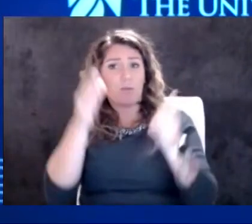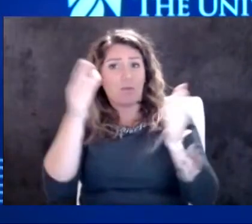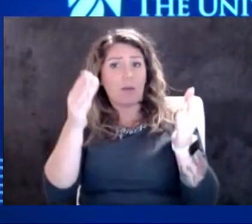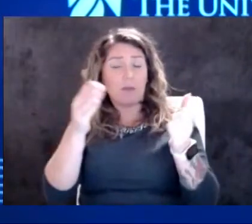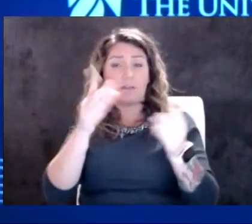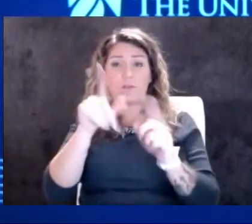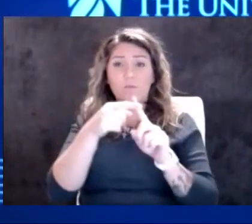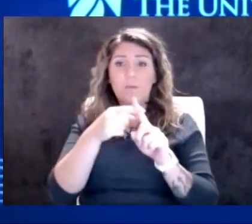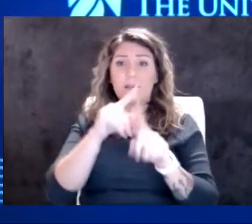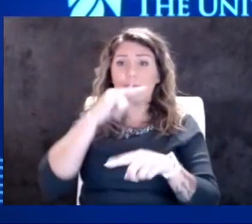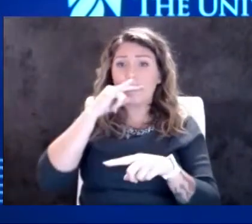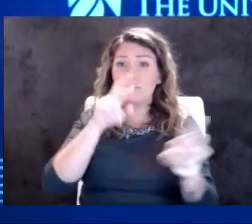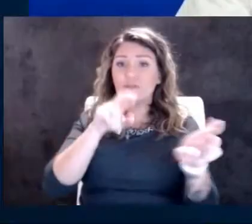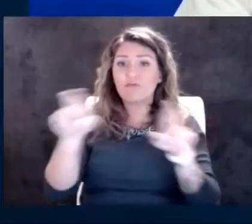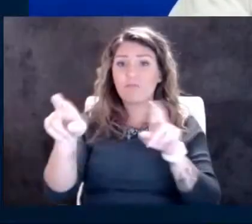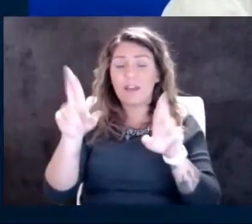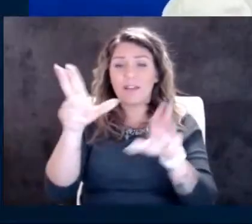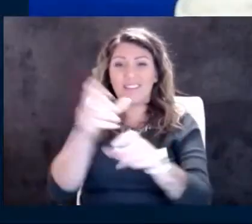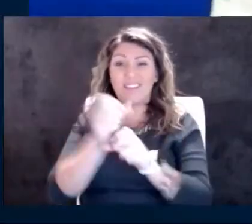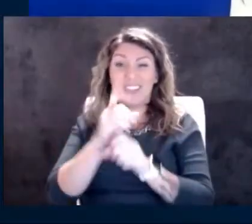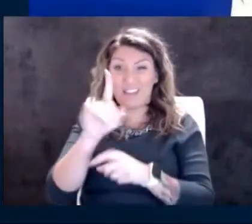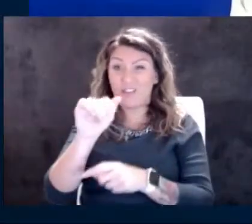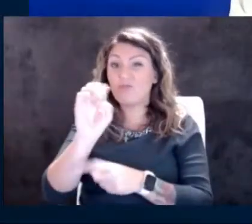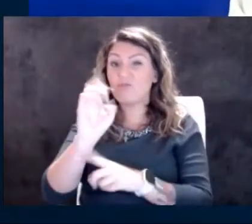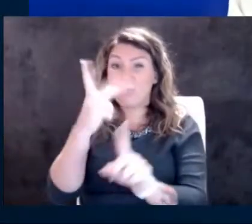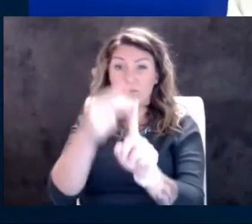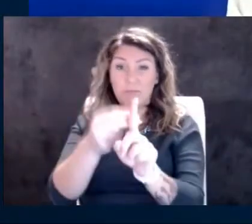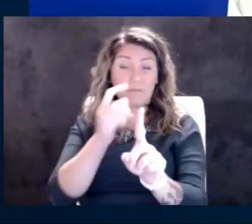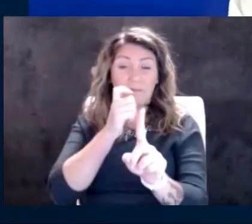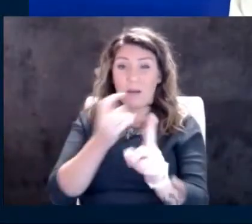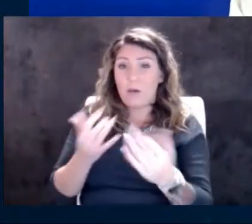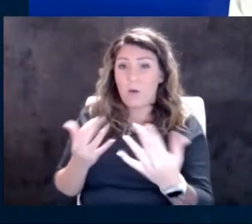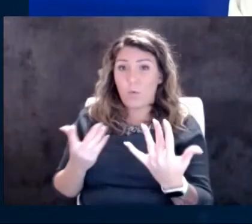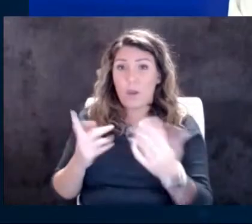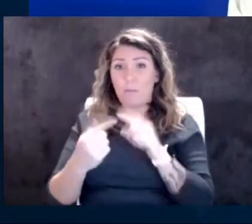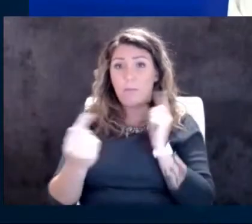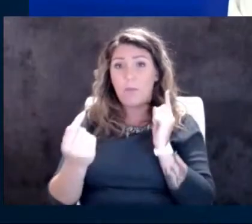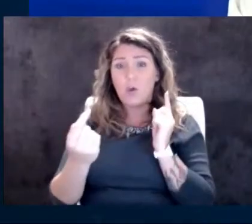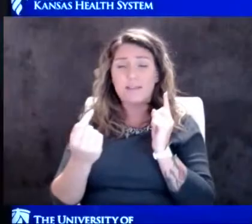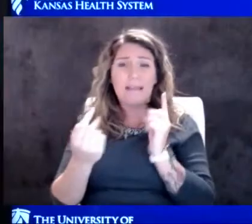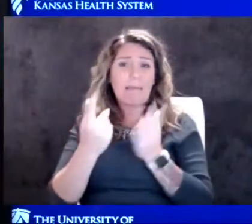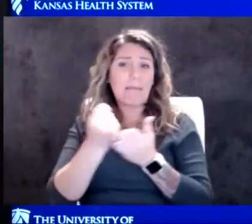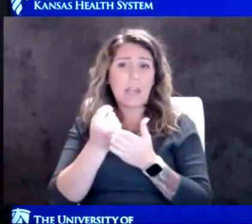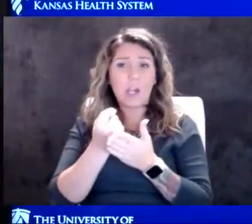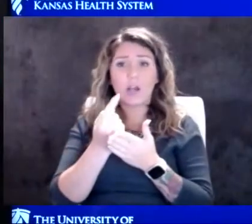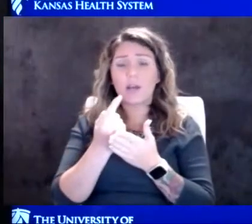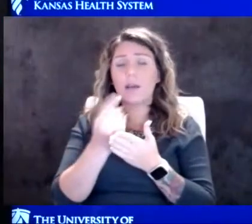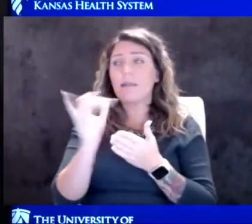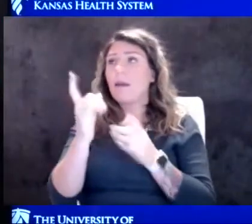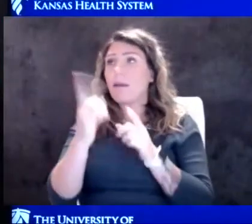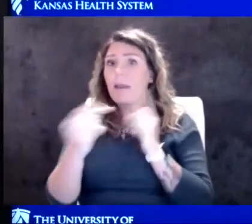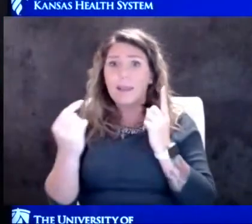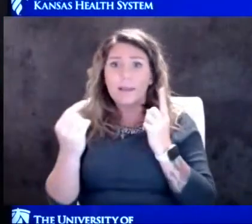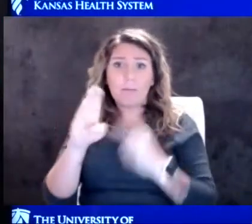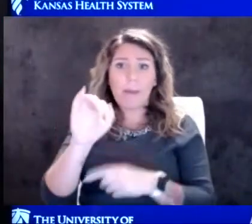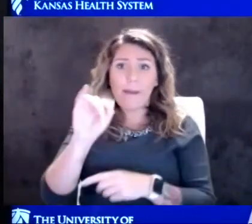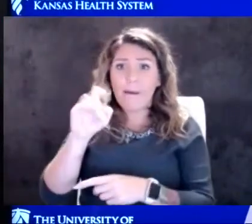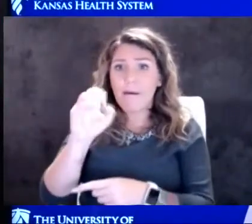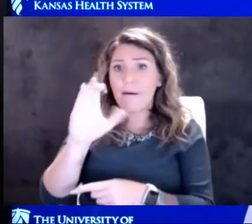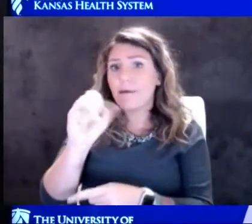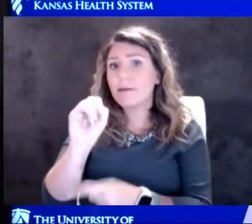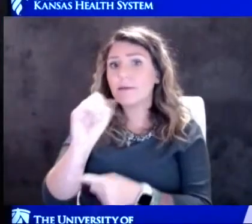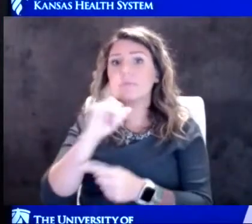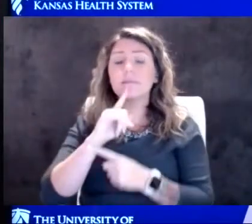go get the dose. I wouldn't wait. Yeah, I mean, as opposed to some sort of therapeutics like antibiotics, which in pediatrics can be